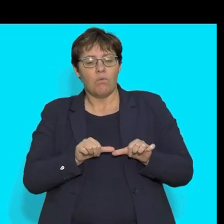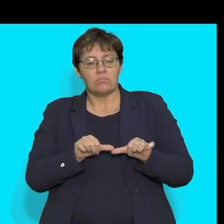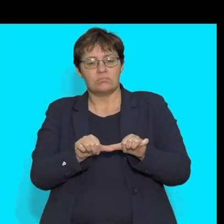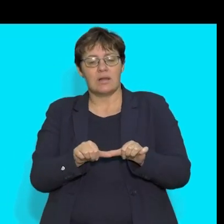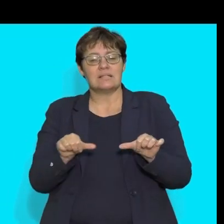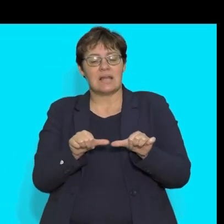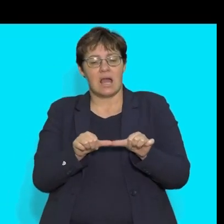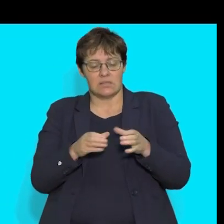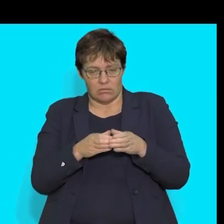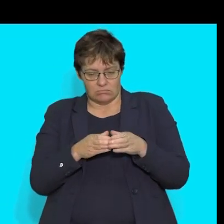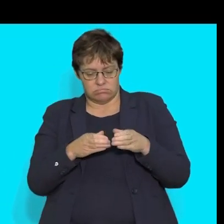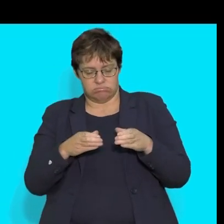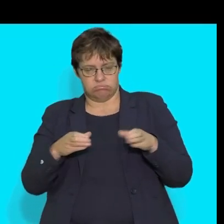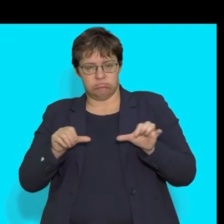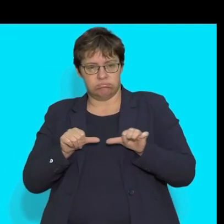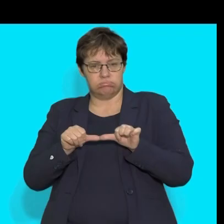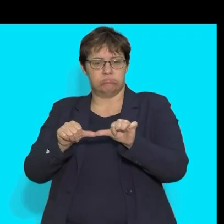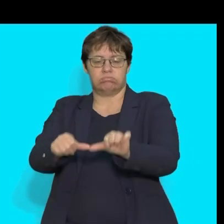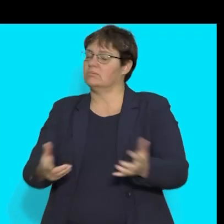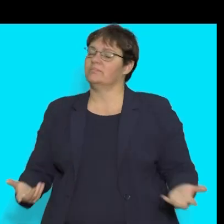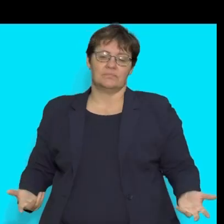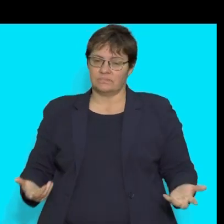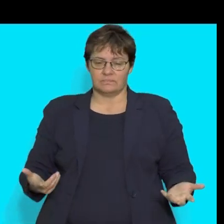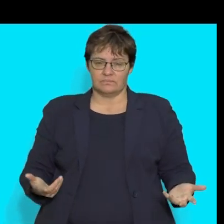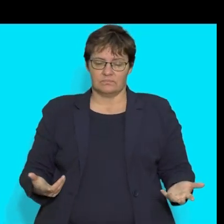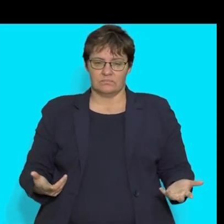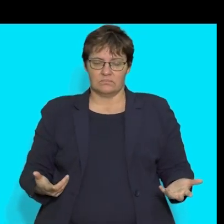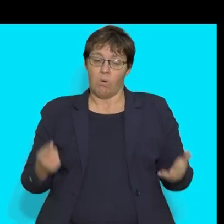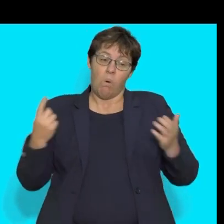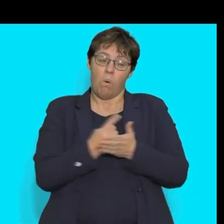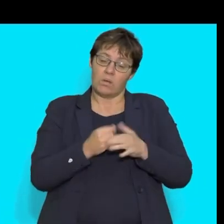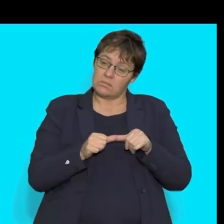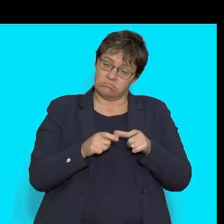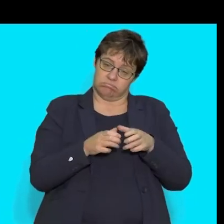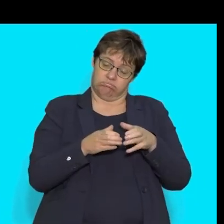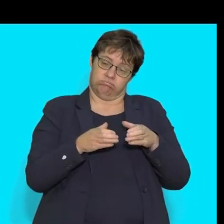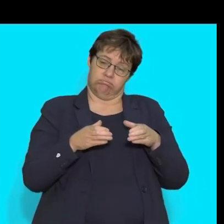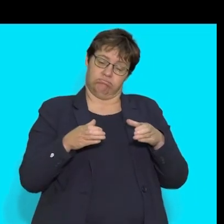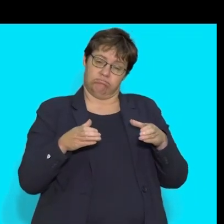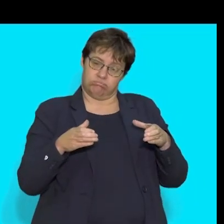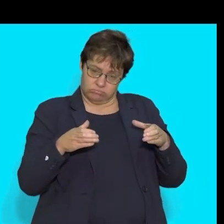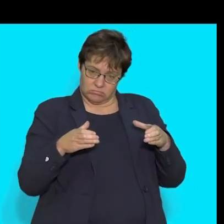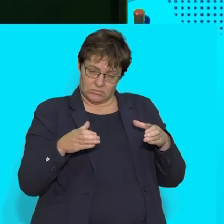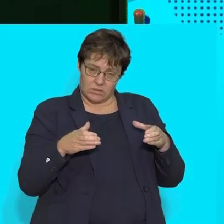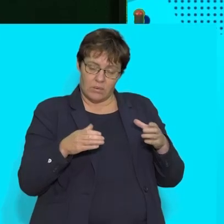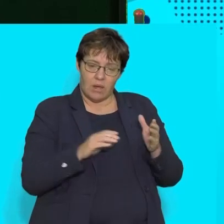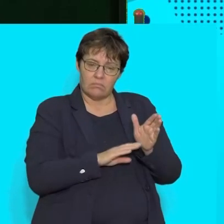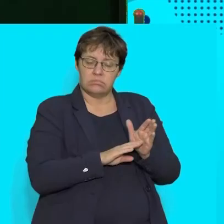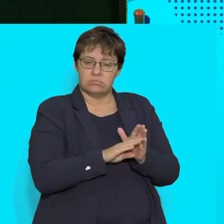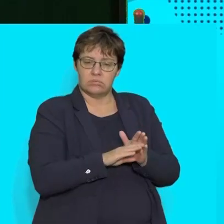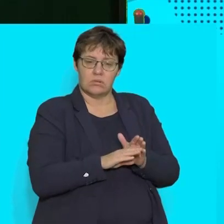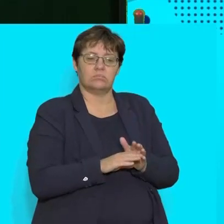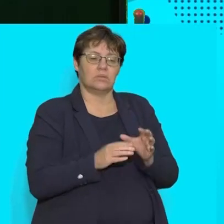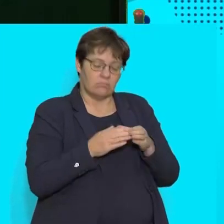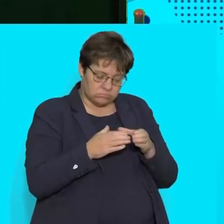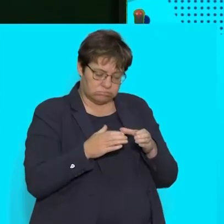to grow in size. Okay? They do not constantly grow in size. You'll find that there's a gradual increase, but